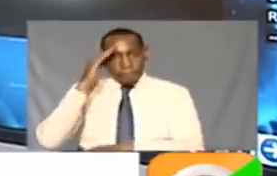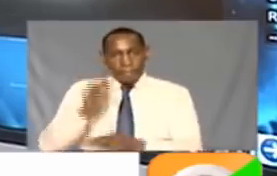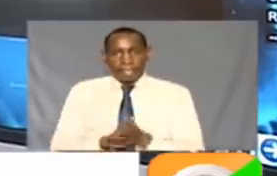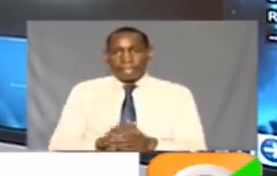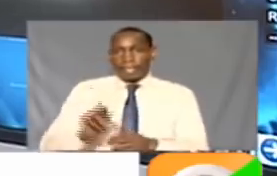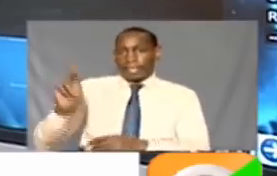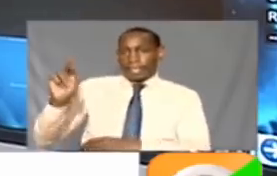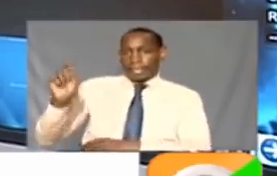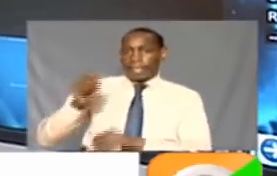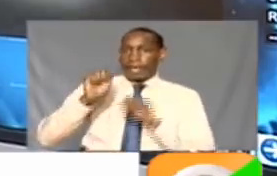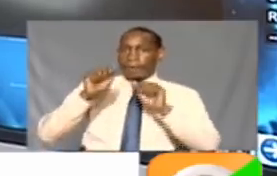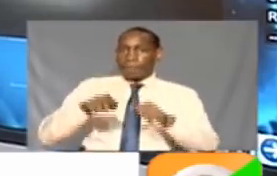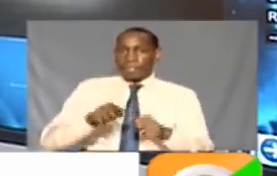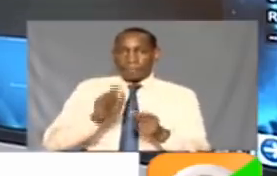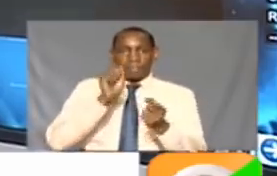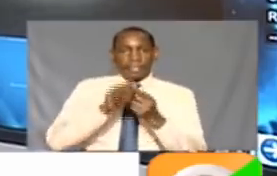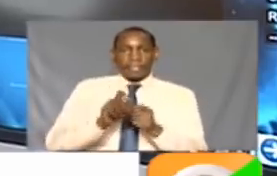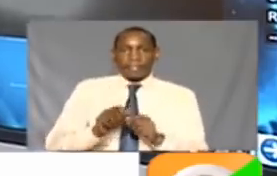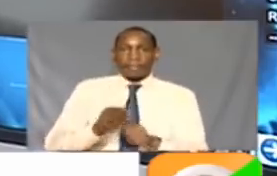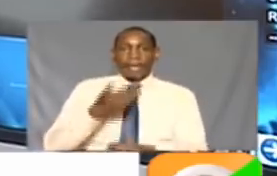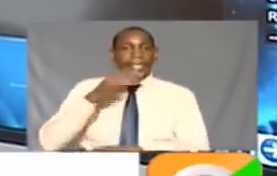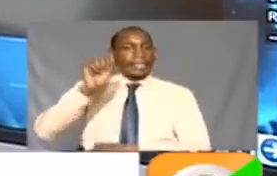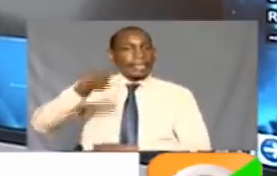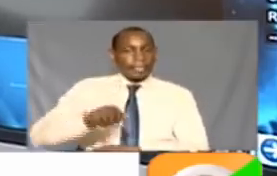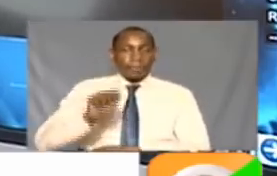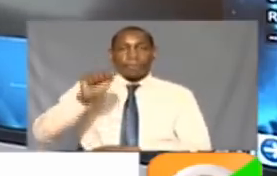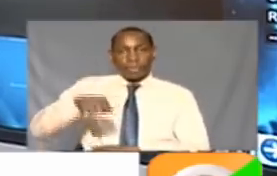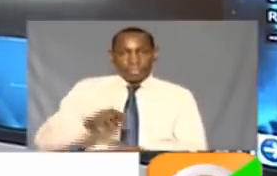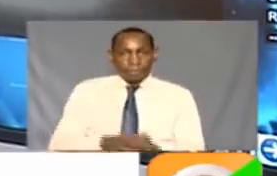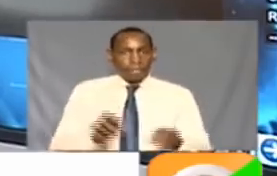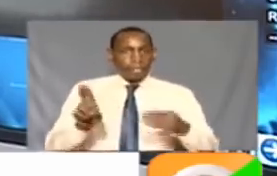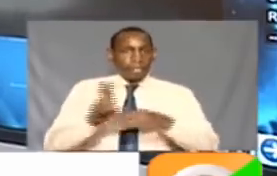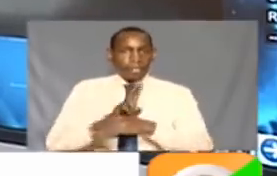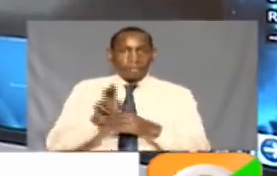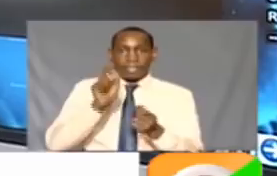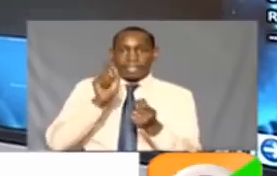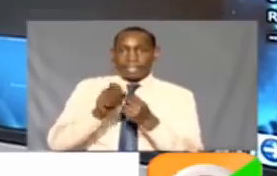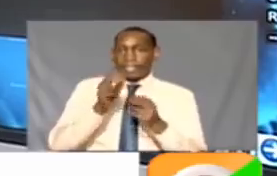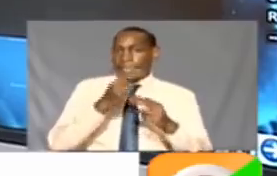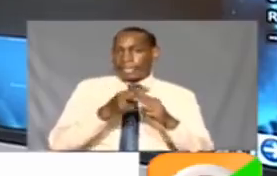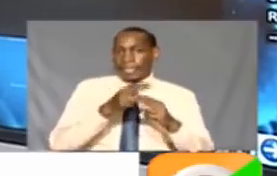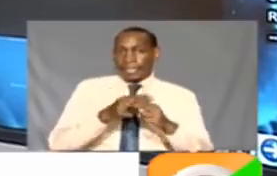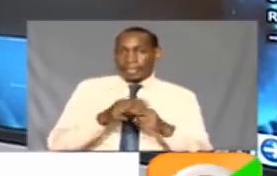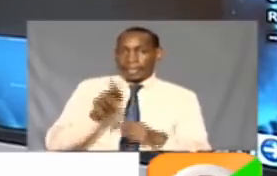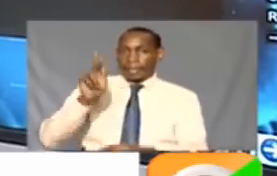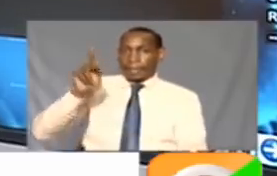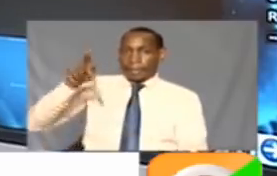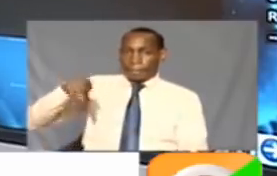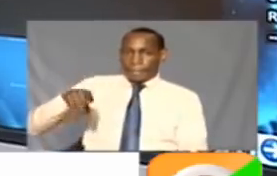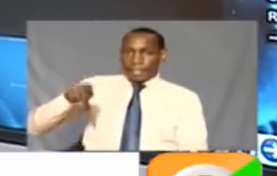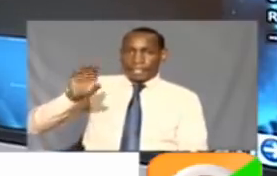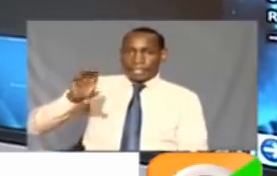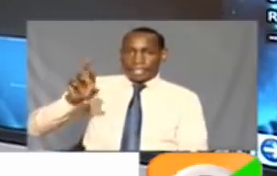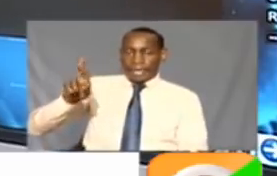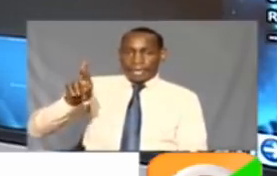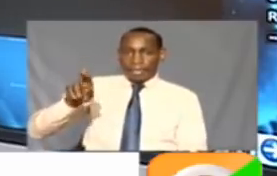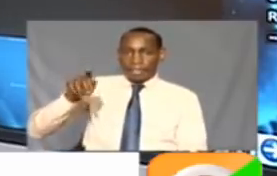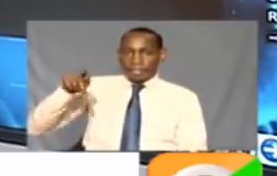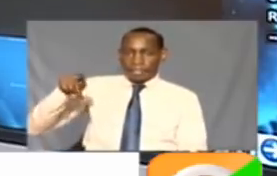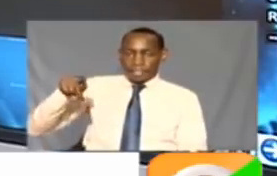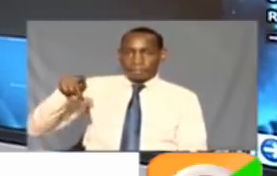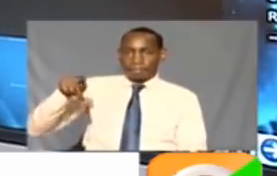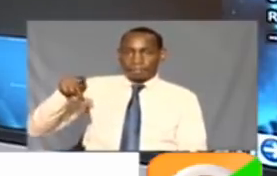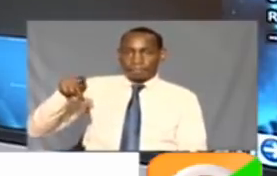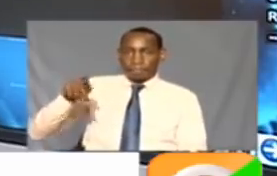Can Kenya test for this? Yes, Kenya can, using a test that is called PCR, which means